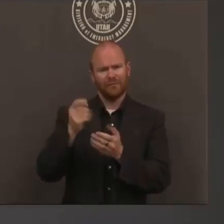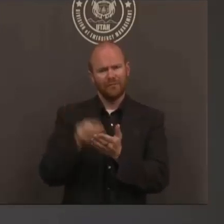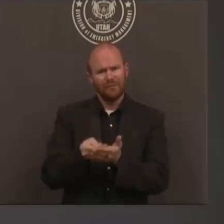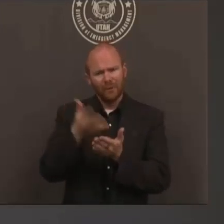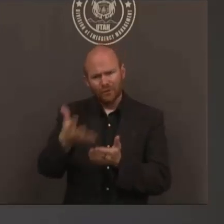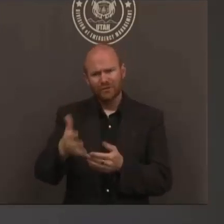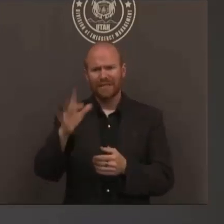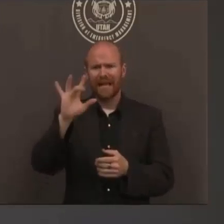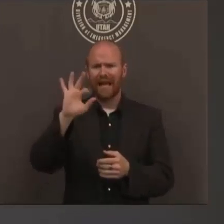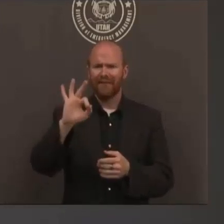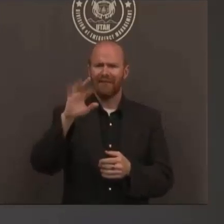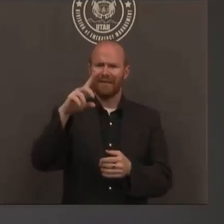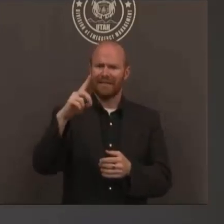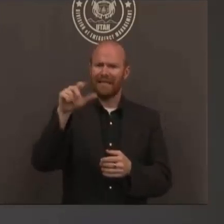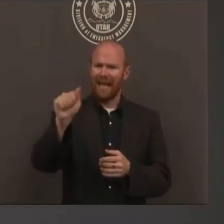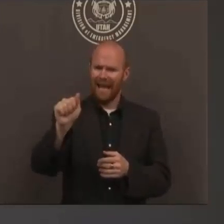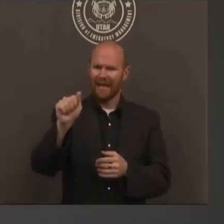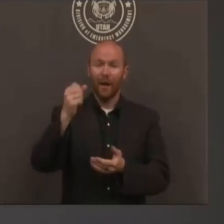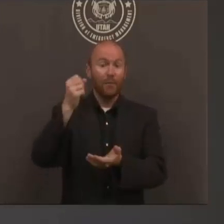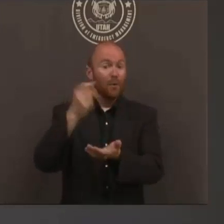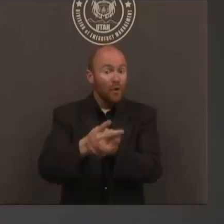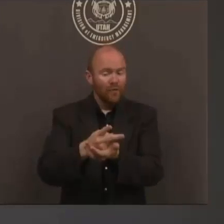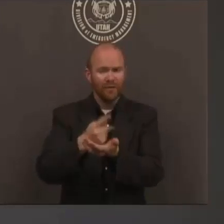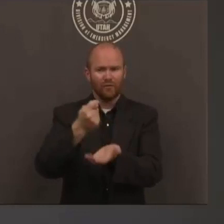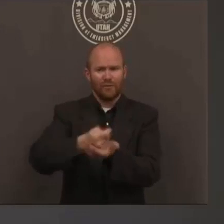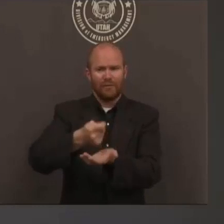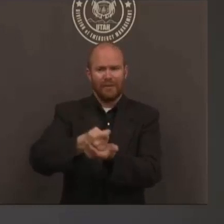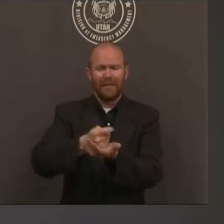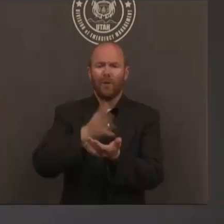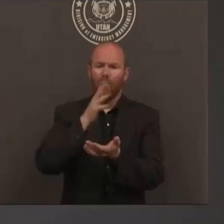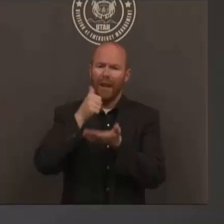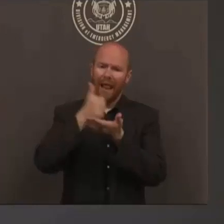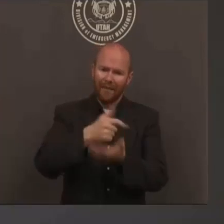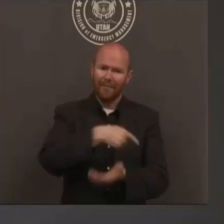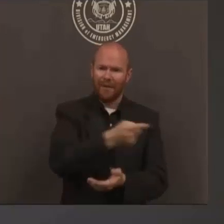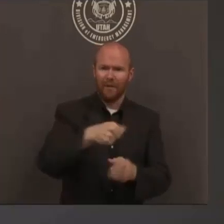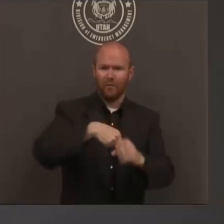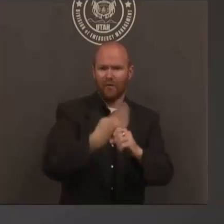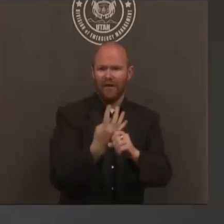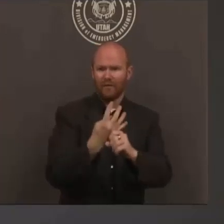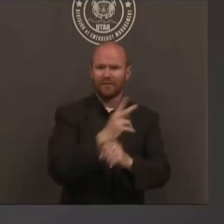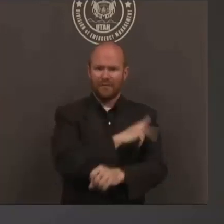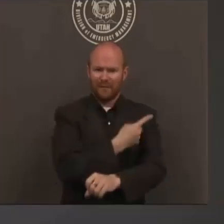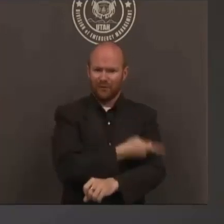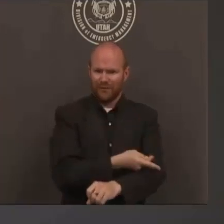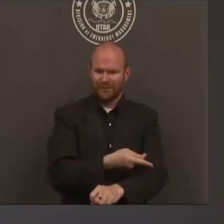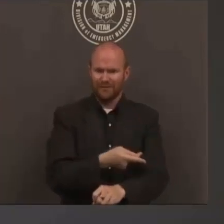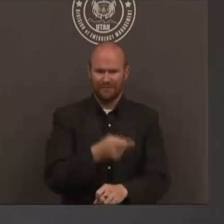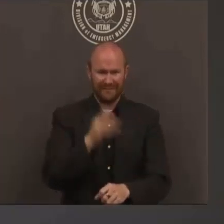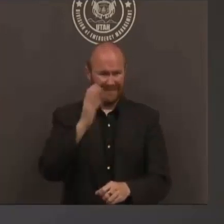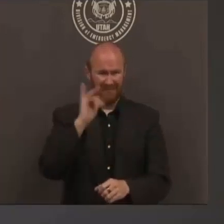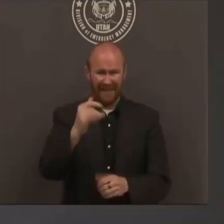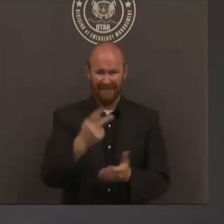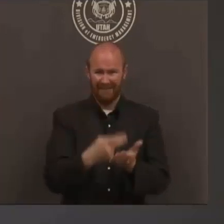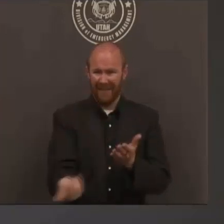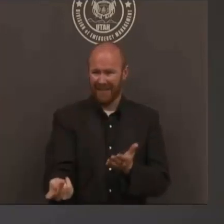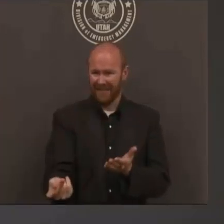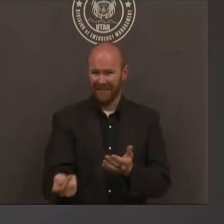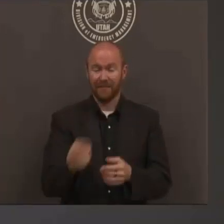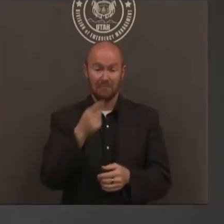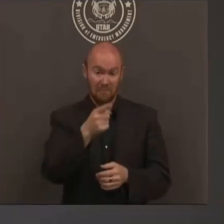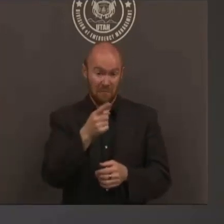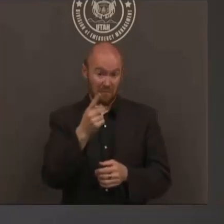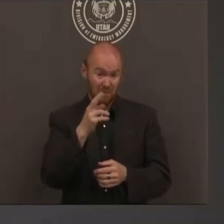of FDA-approved treatment that would work for COVID-19 patients. We know that that failed. Is that something that you're willing